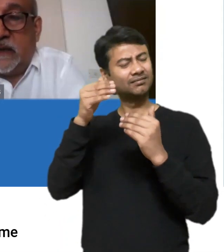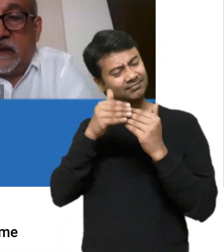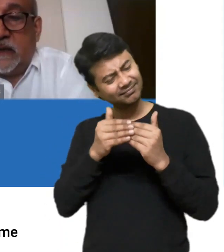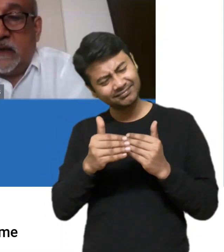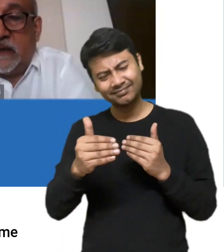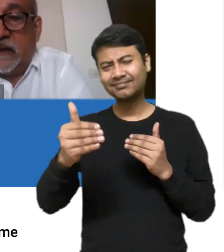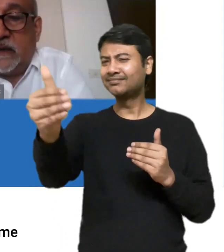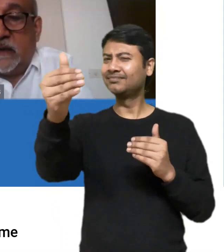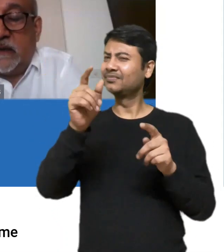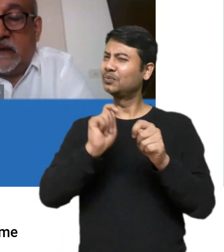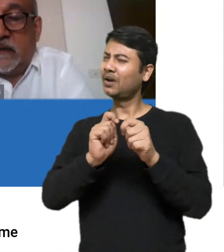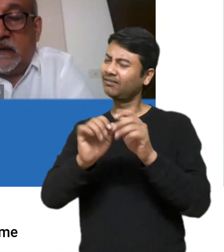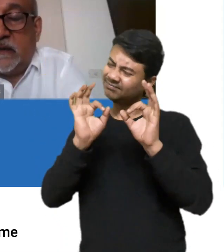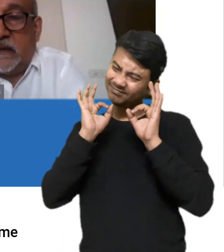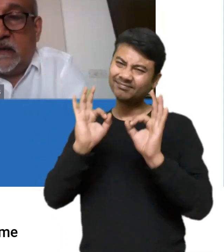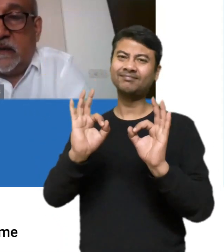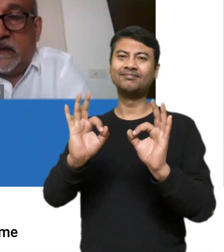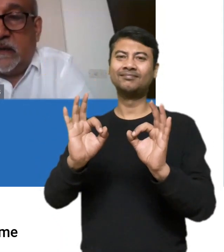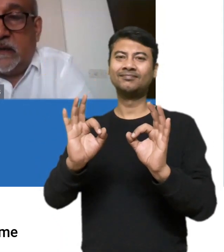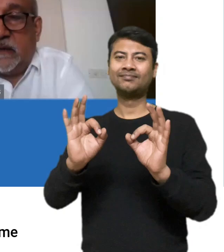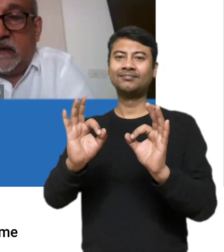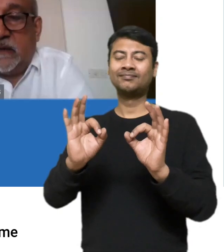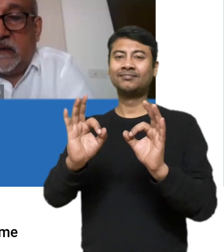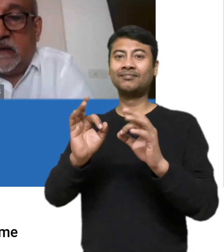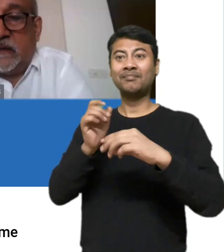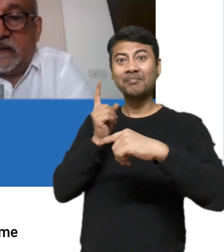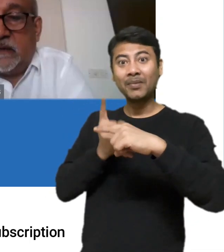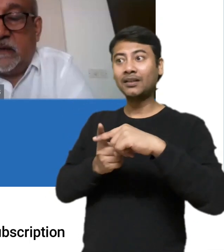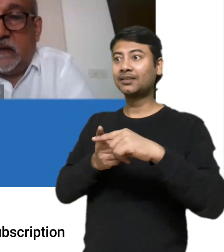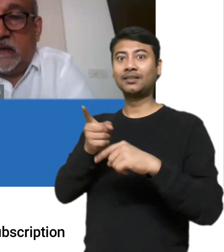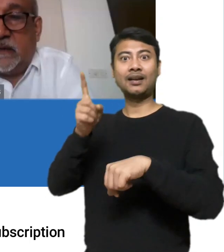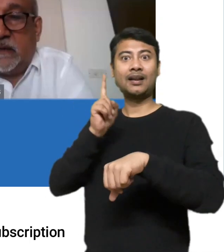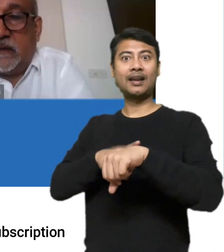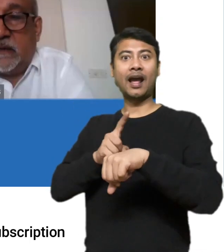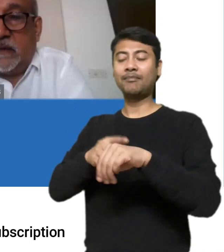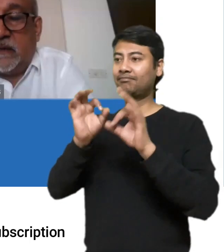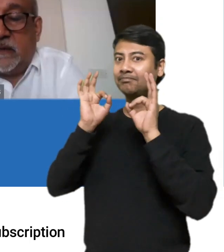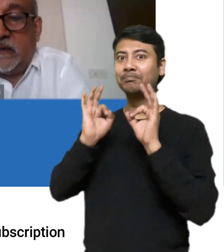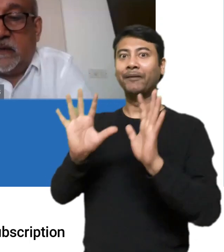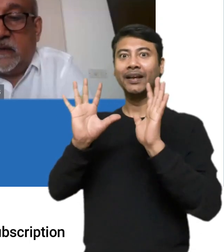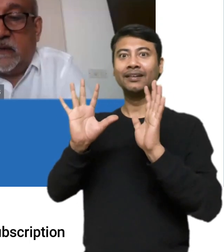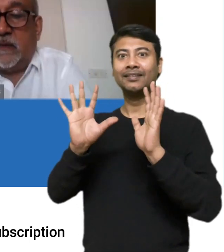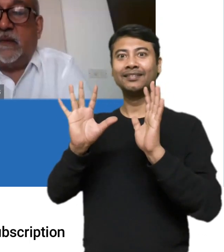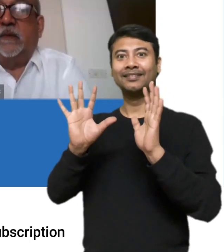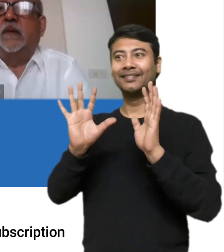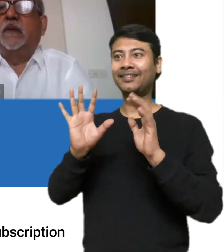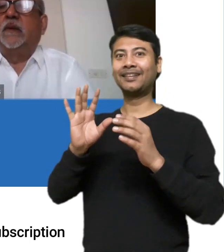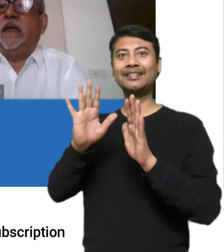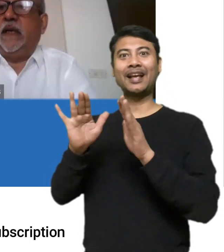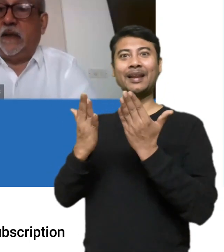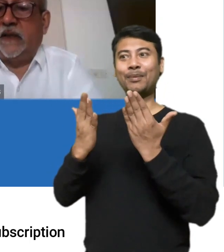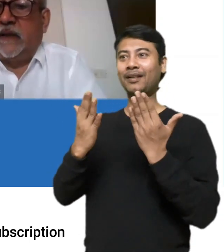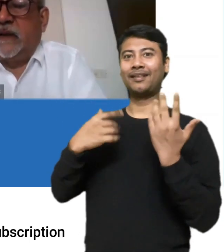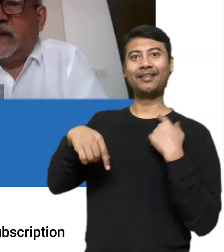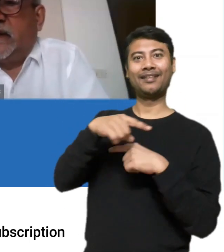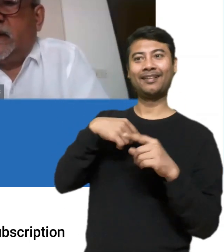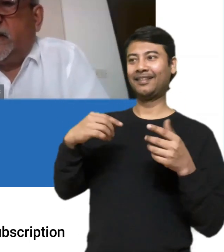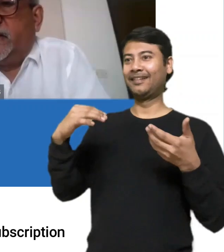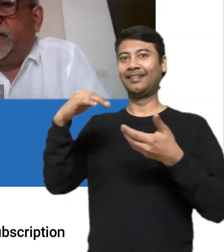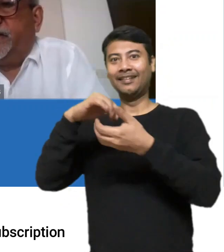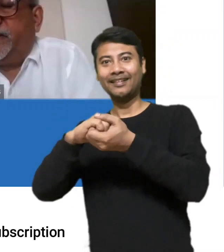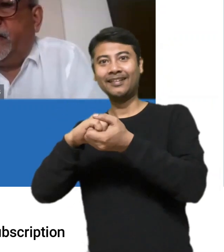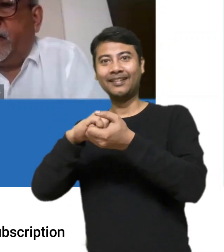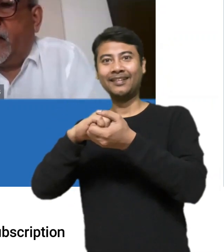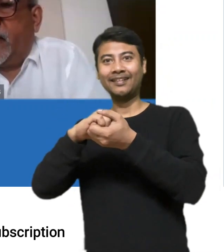because we are the partners of your choice. As you say, we came in a right time for capturing the B2C market. You know, we have Yeah, already given